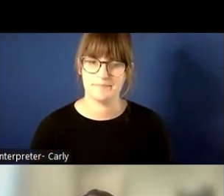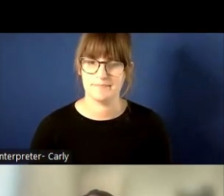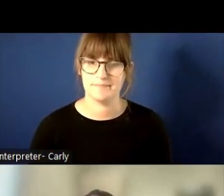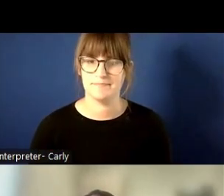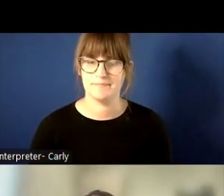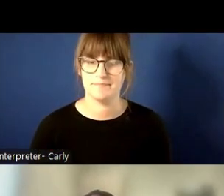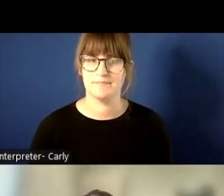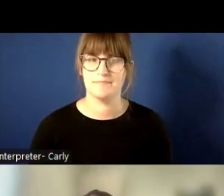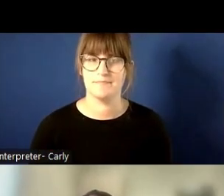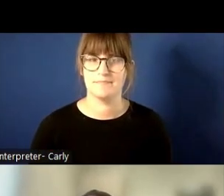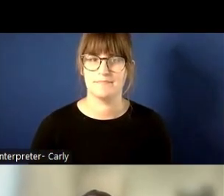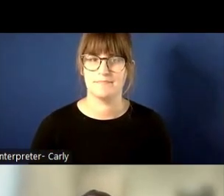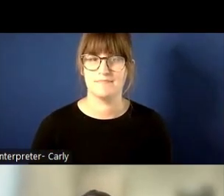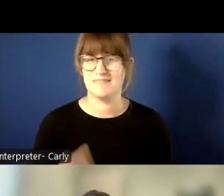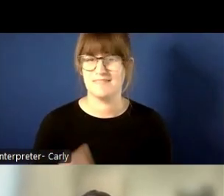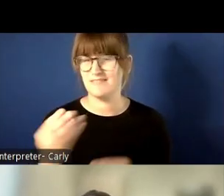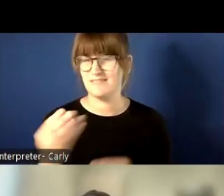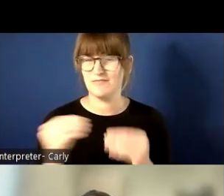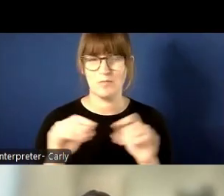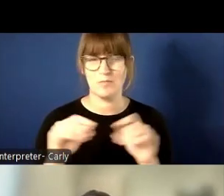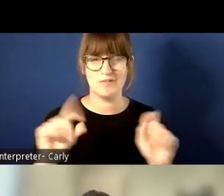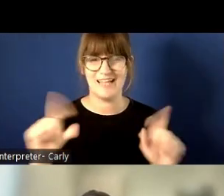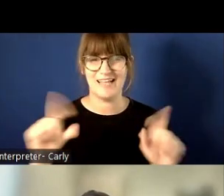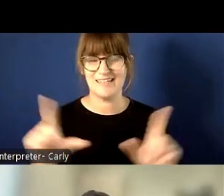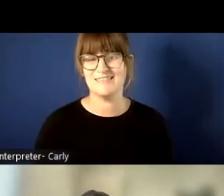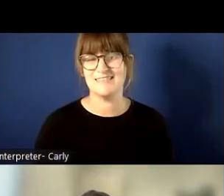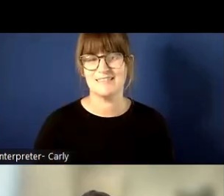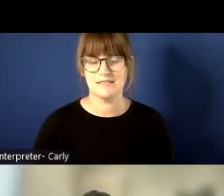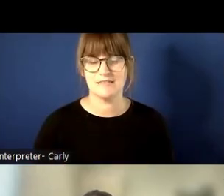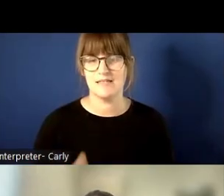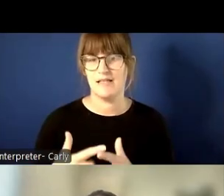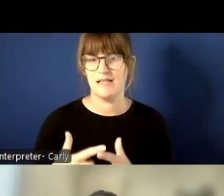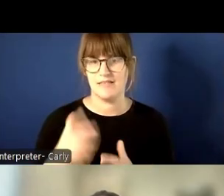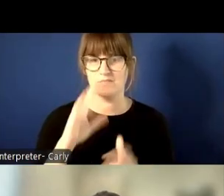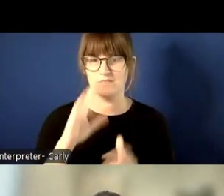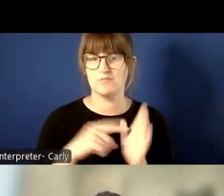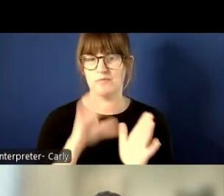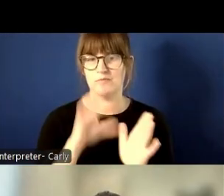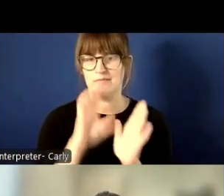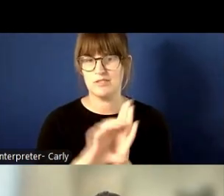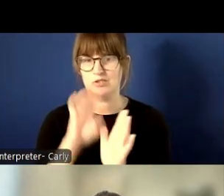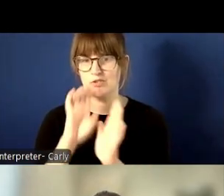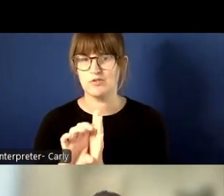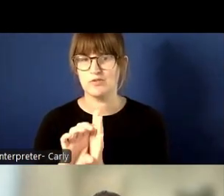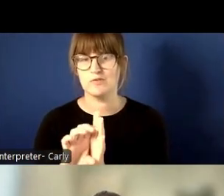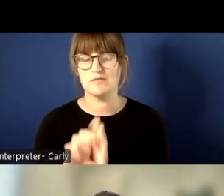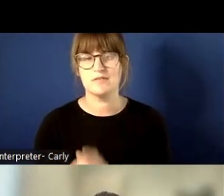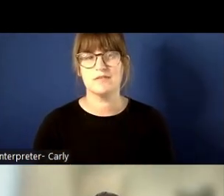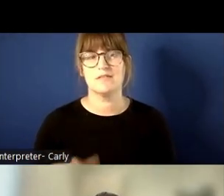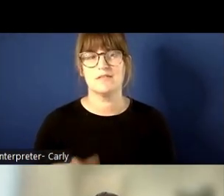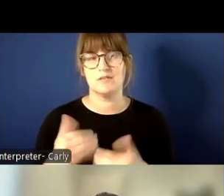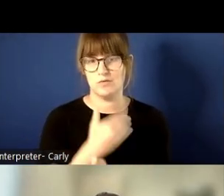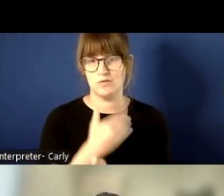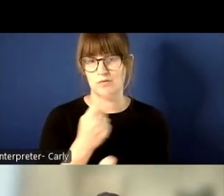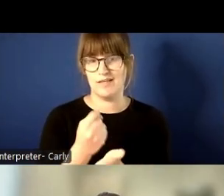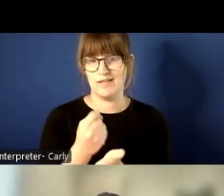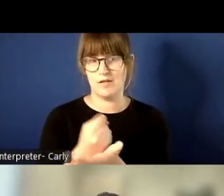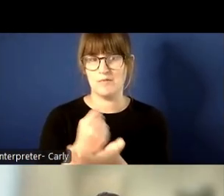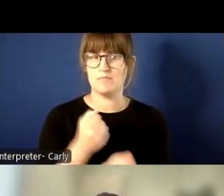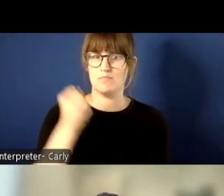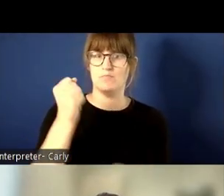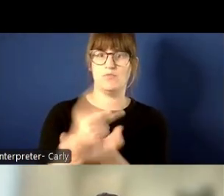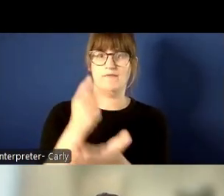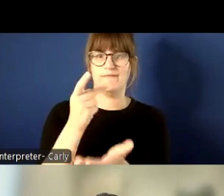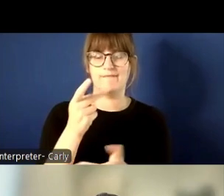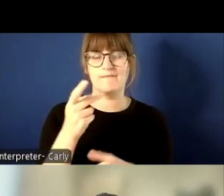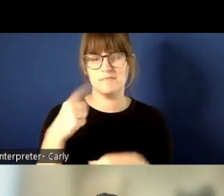So moving on to just a couple more slides of more technical stuff, then we'll move into some pictures. So there's a new therapy that's been approved for melanoma really